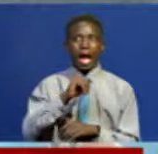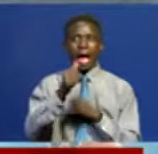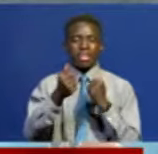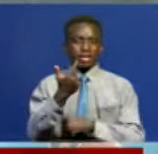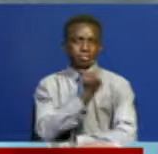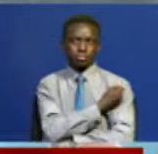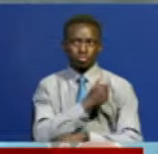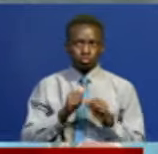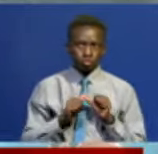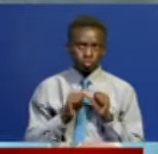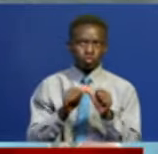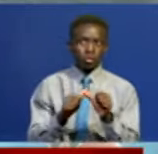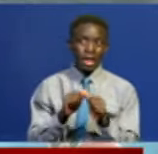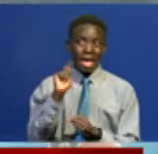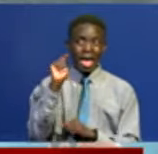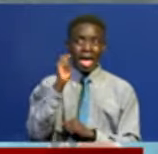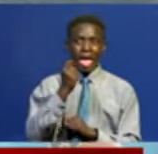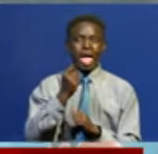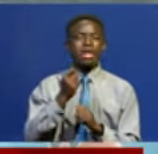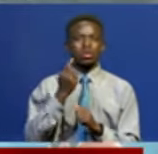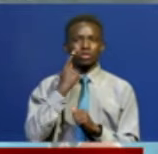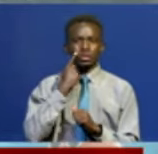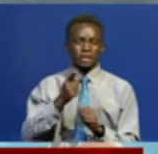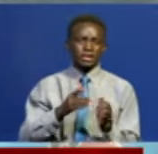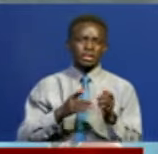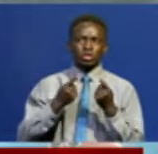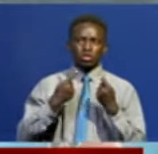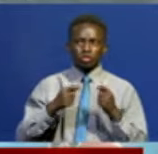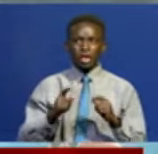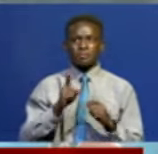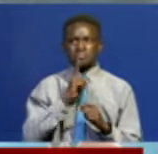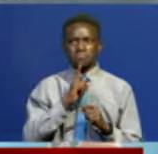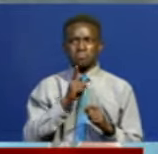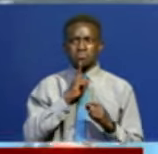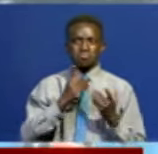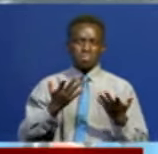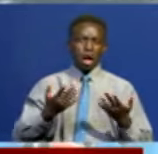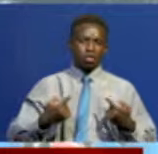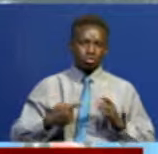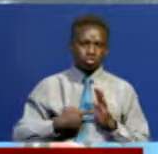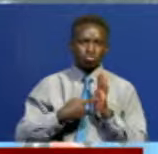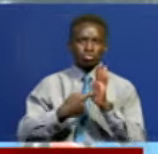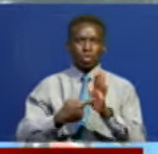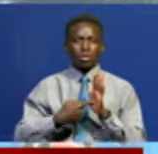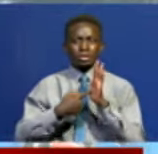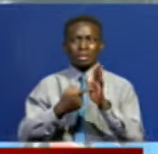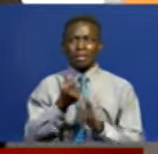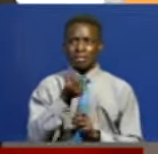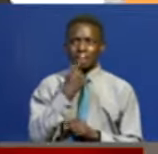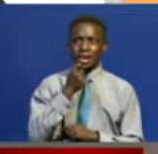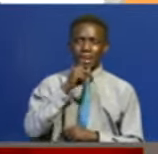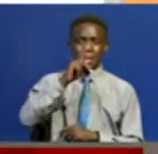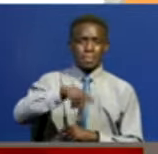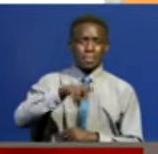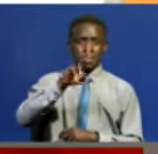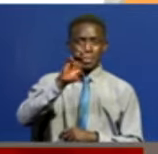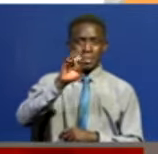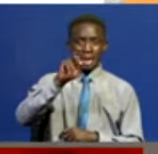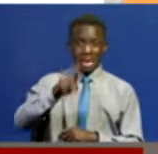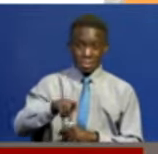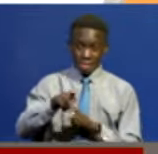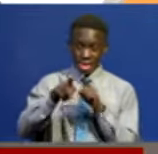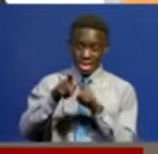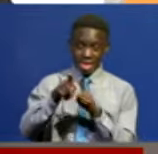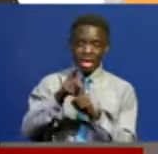is among the pioneer approvers of pre-exposure prophylaxis. This is a drug used to those who have been exposed to